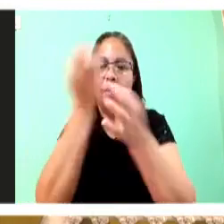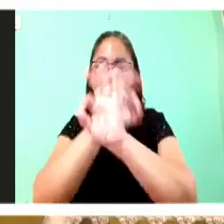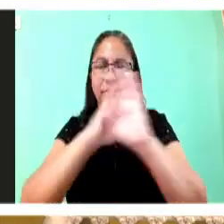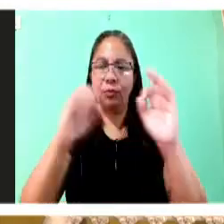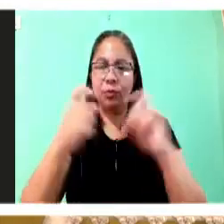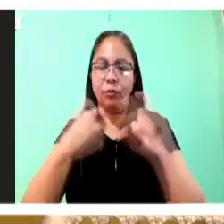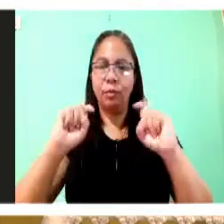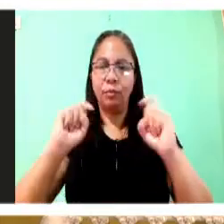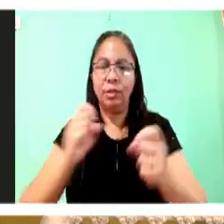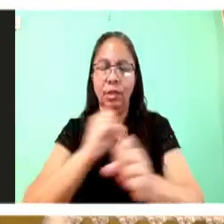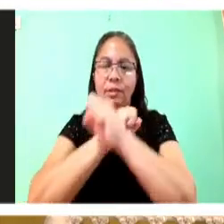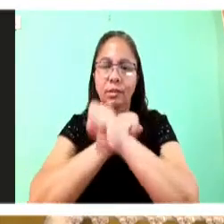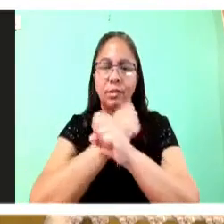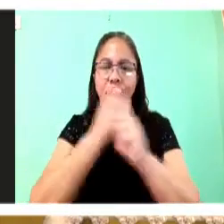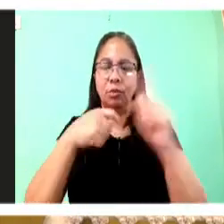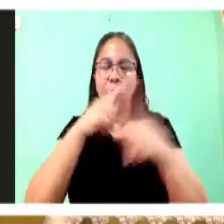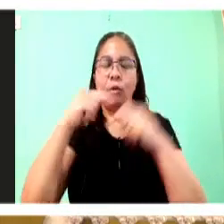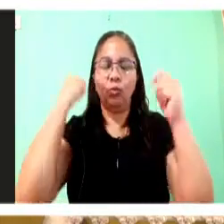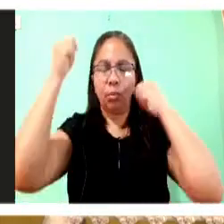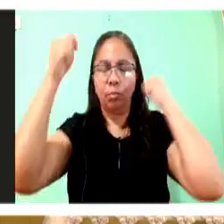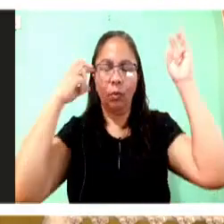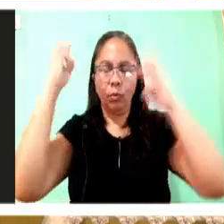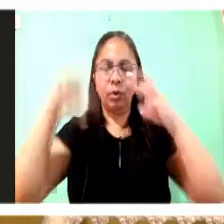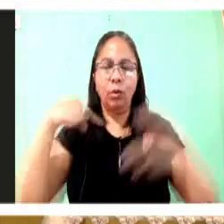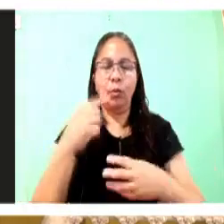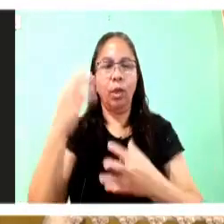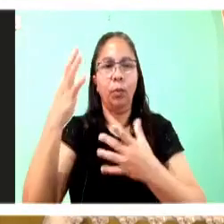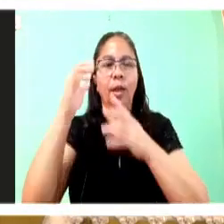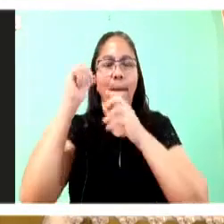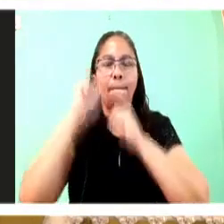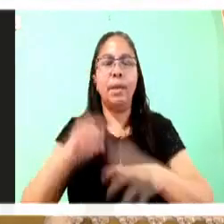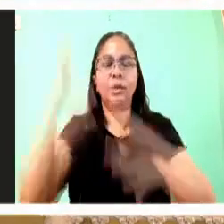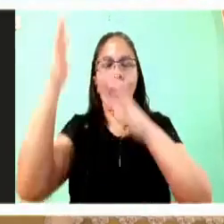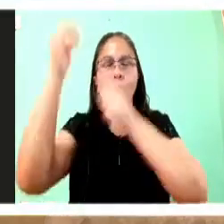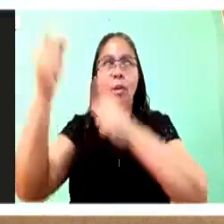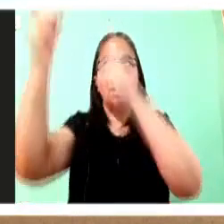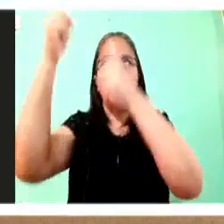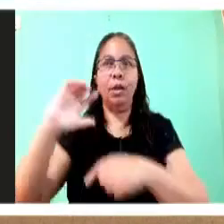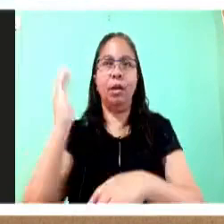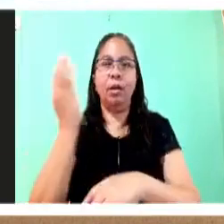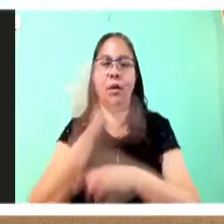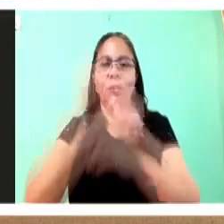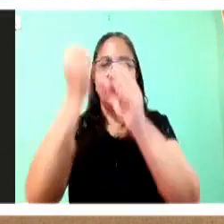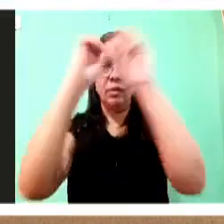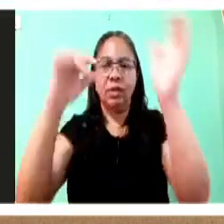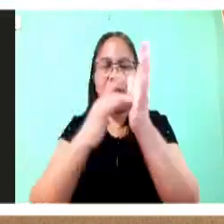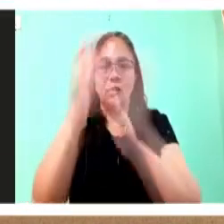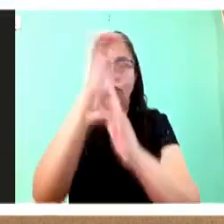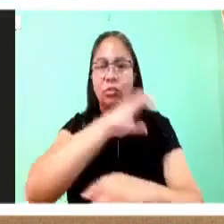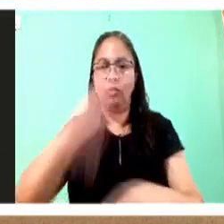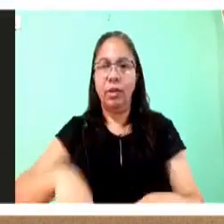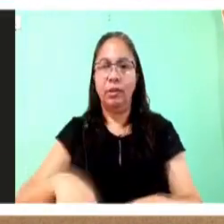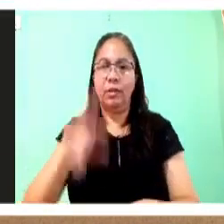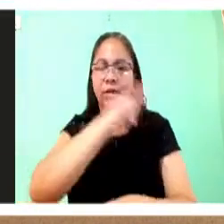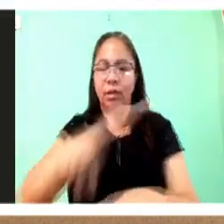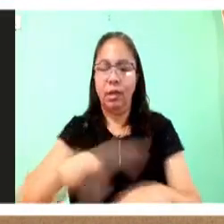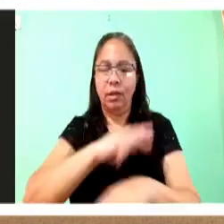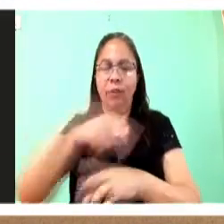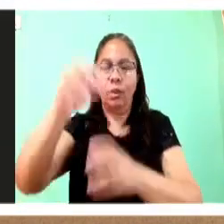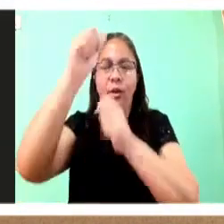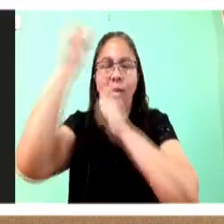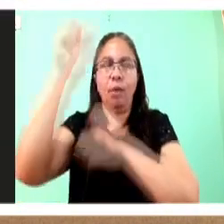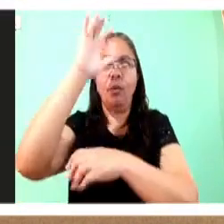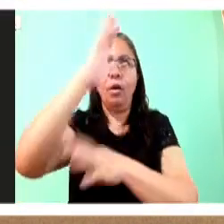all distress, as we await the blessed hope and the coming of our Savior, Jesus Christ. For the kingdom, the power, and the glory are